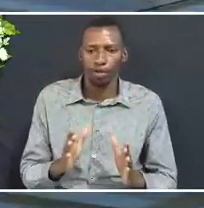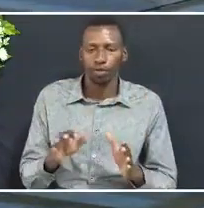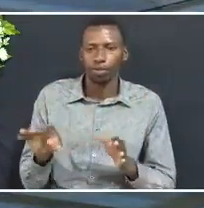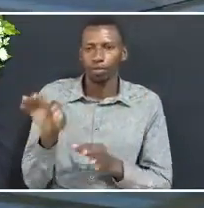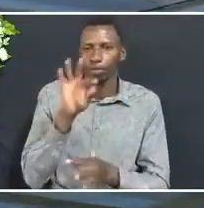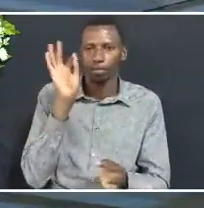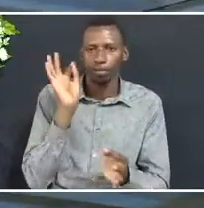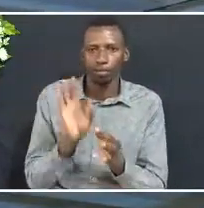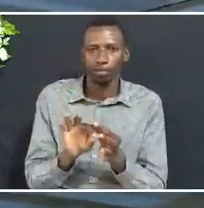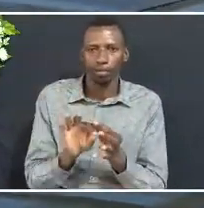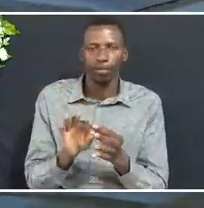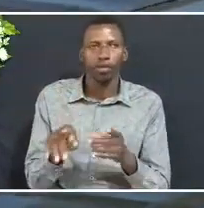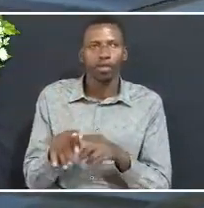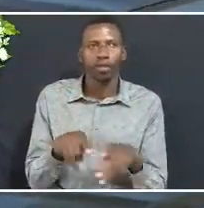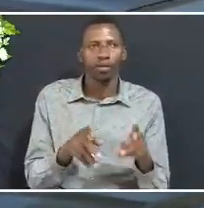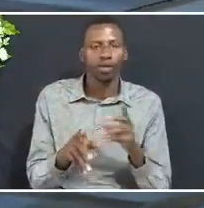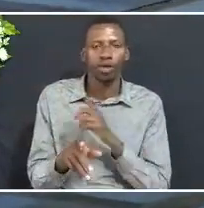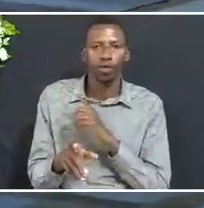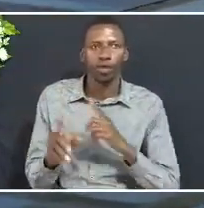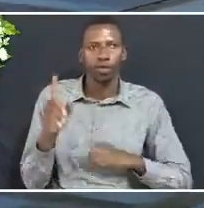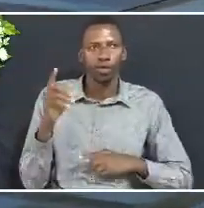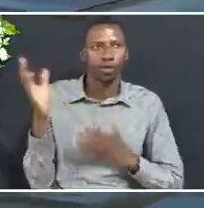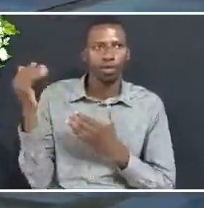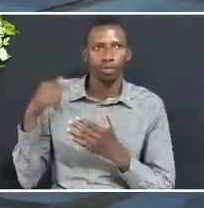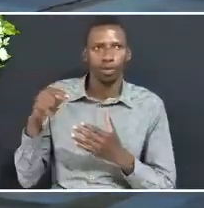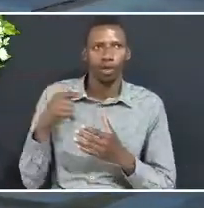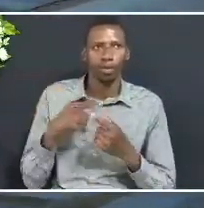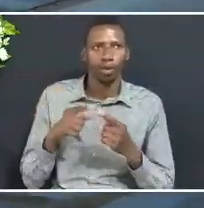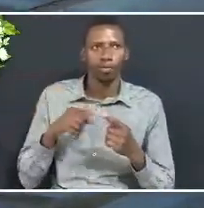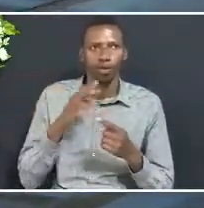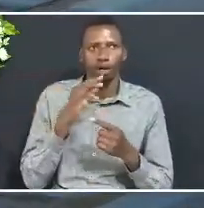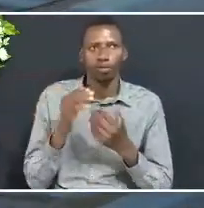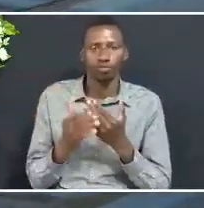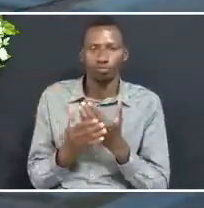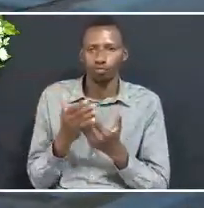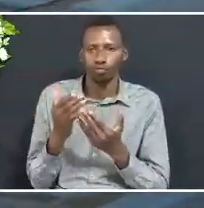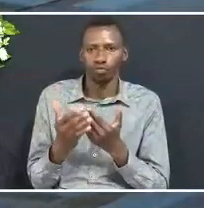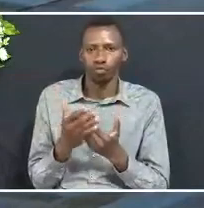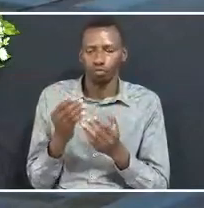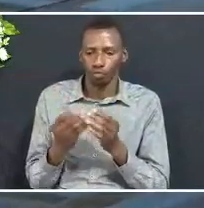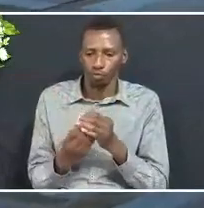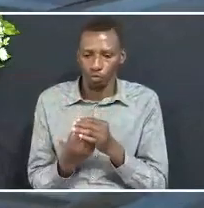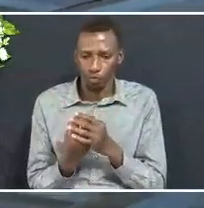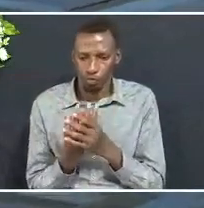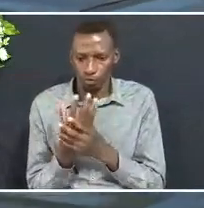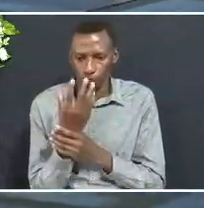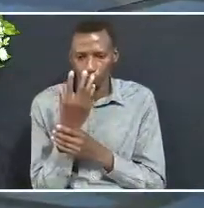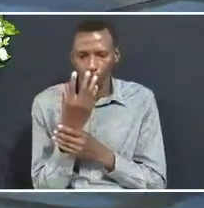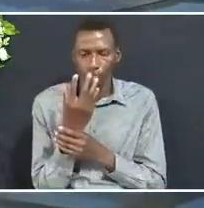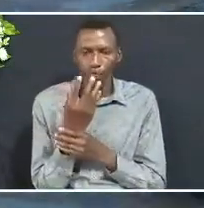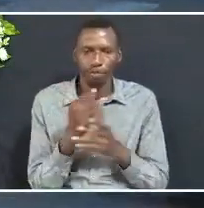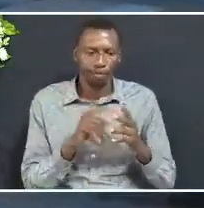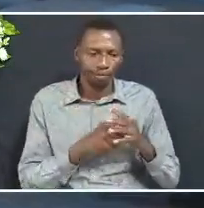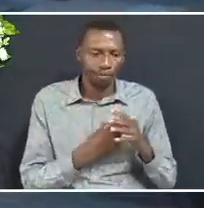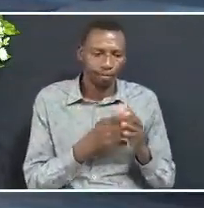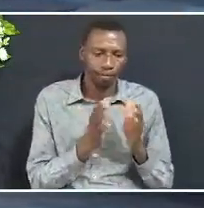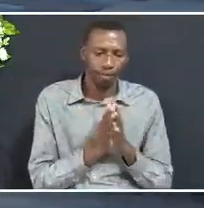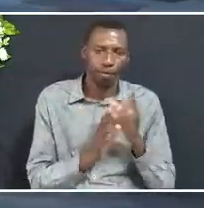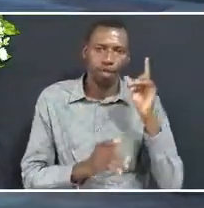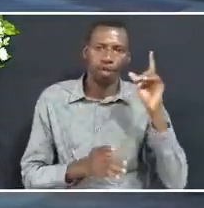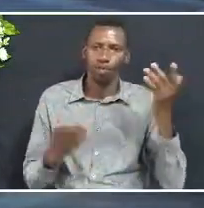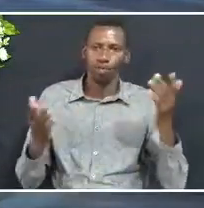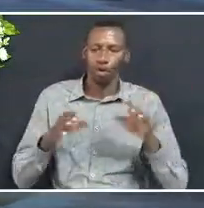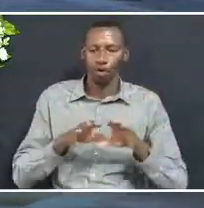as the Lord expects us to. But we are growing. We are being nurtured to grow in beginning with Him at the